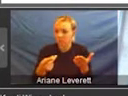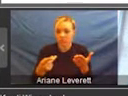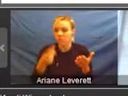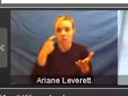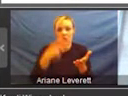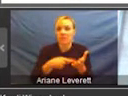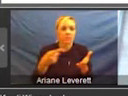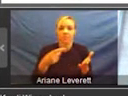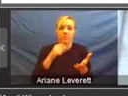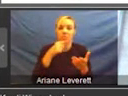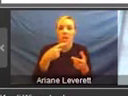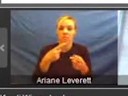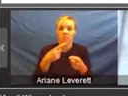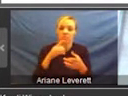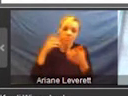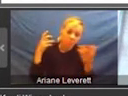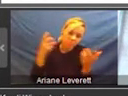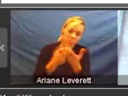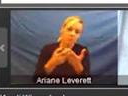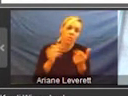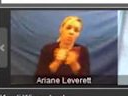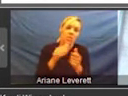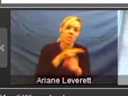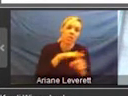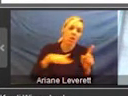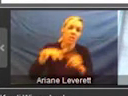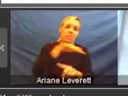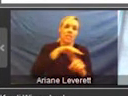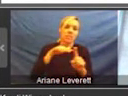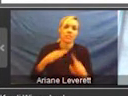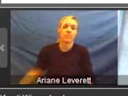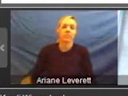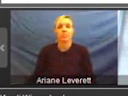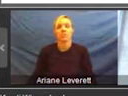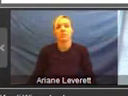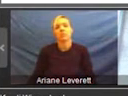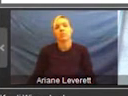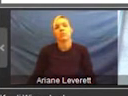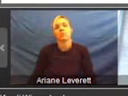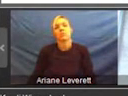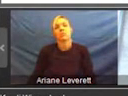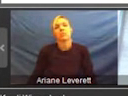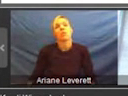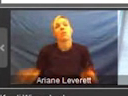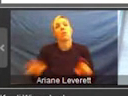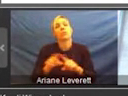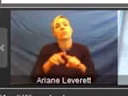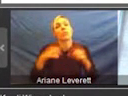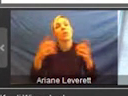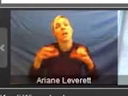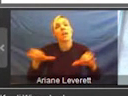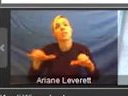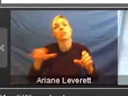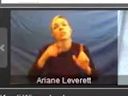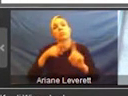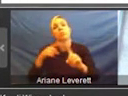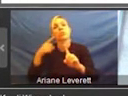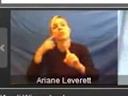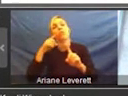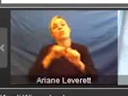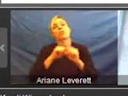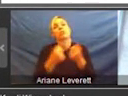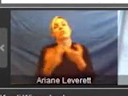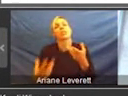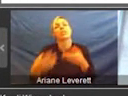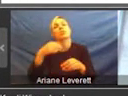to former action points. So social inclusion of marginalized learners and ICT functionality both depend